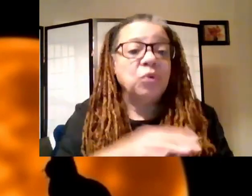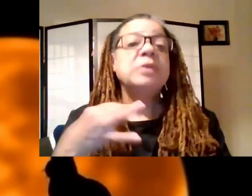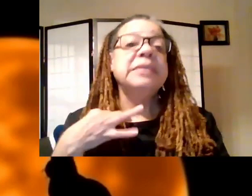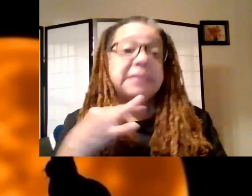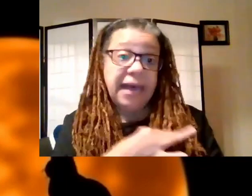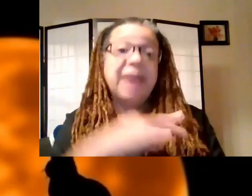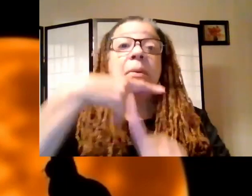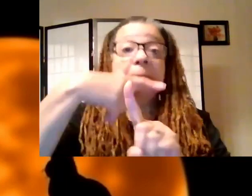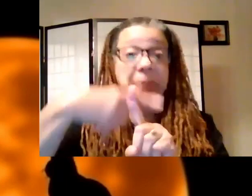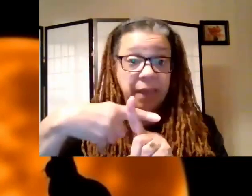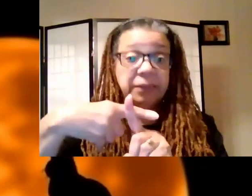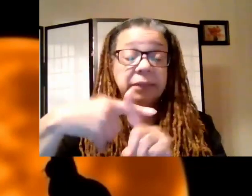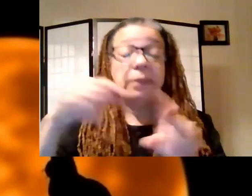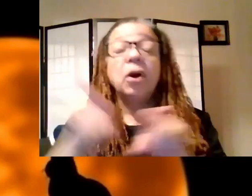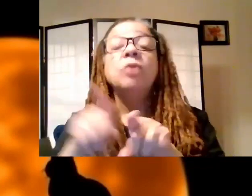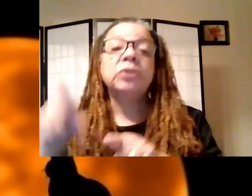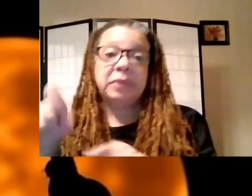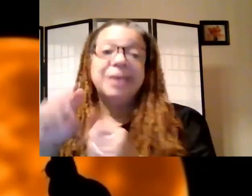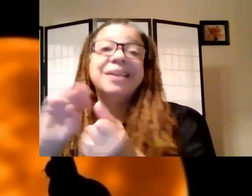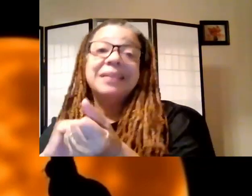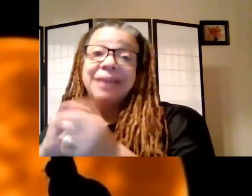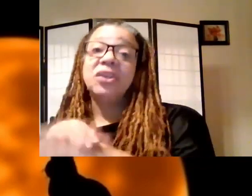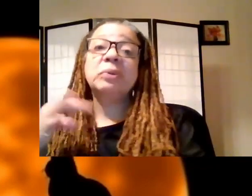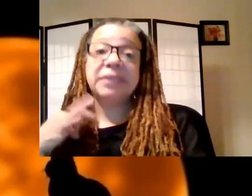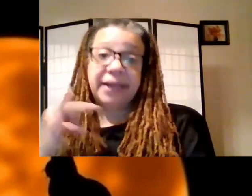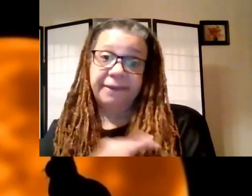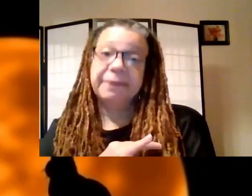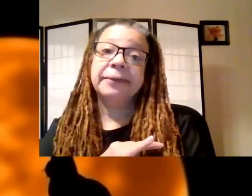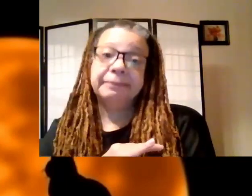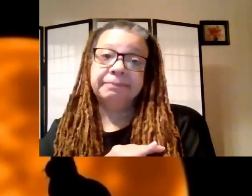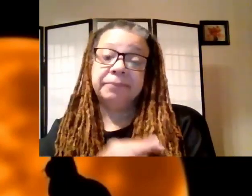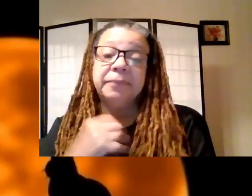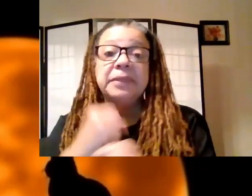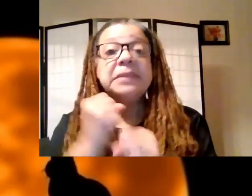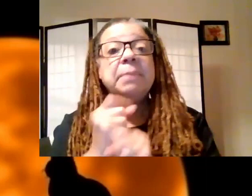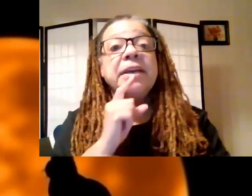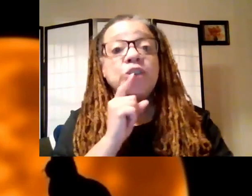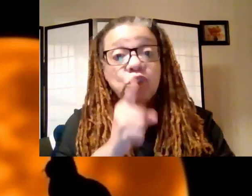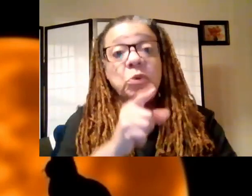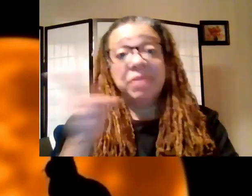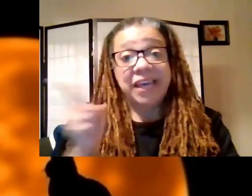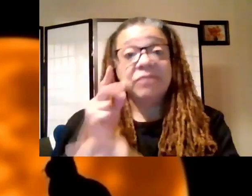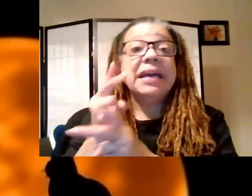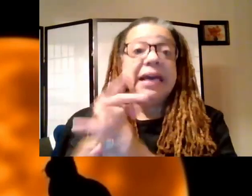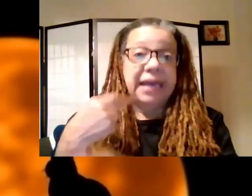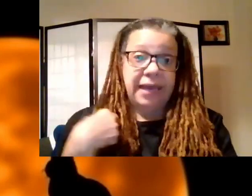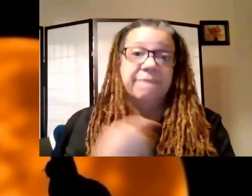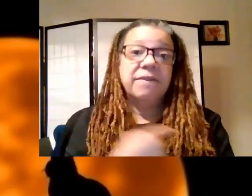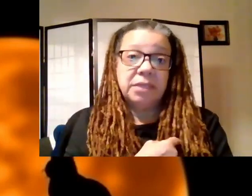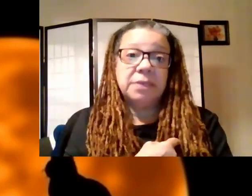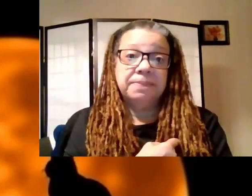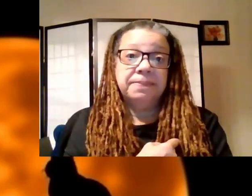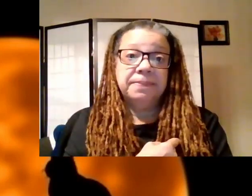also need to have a physician on staff to make sure that we're taken care of.